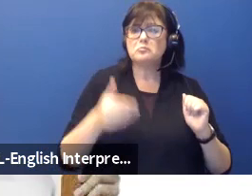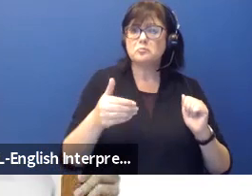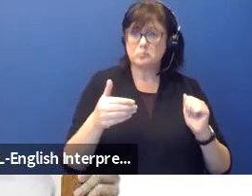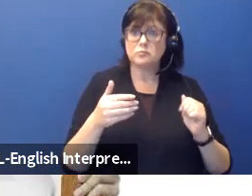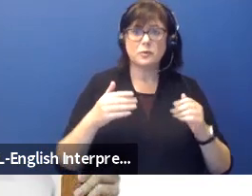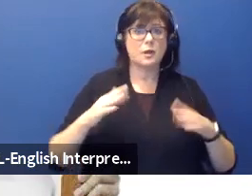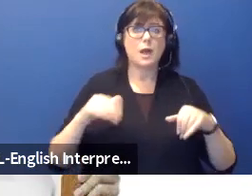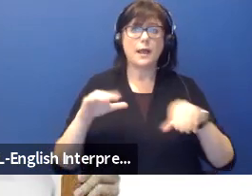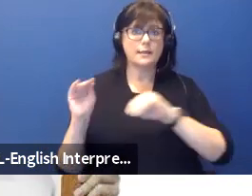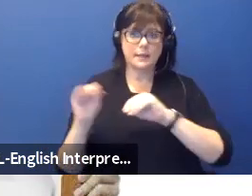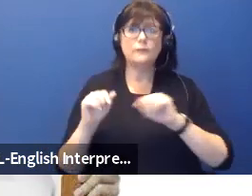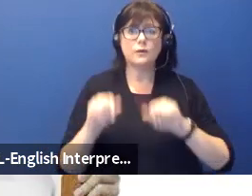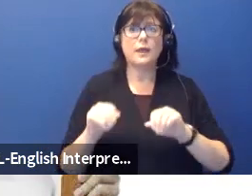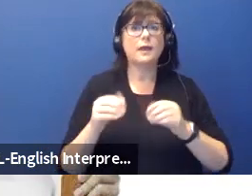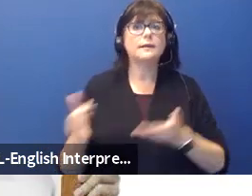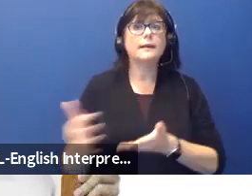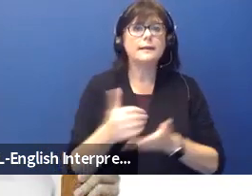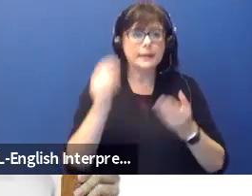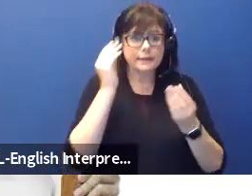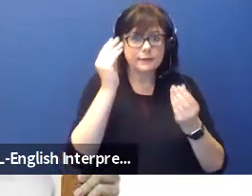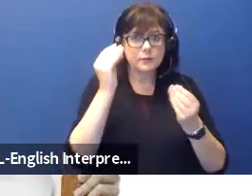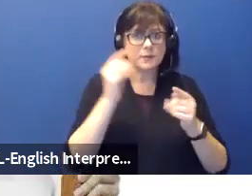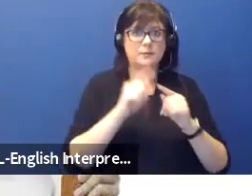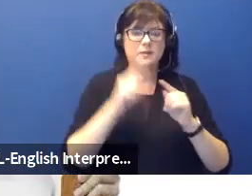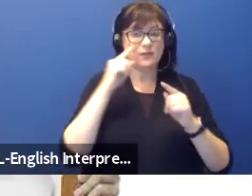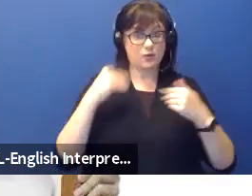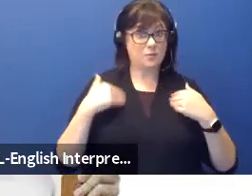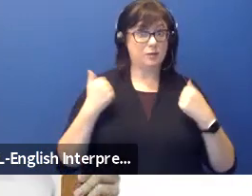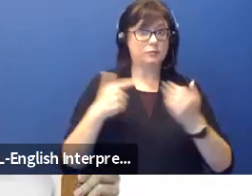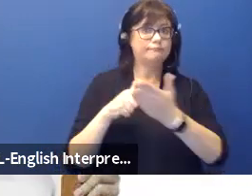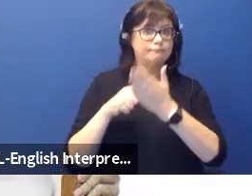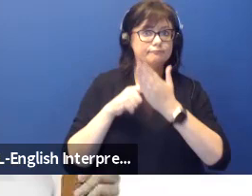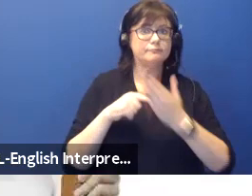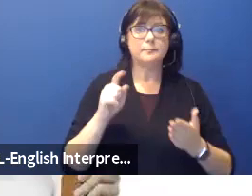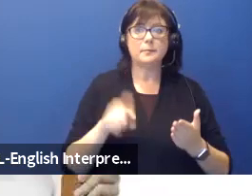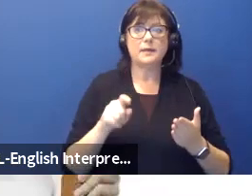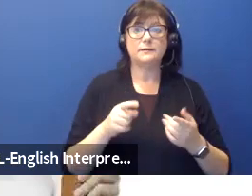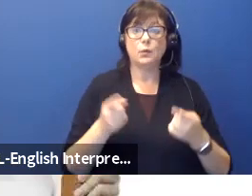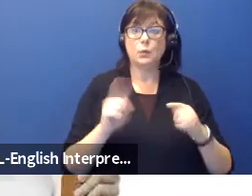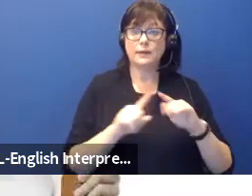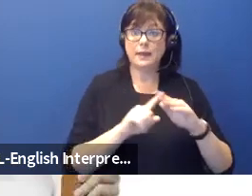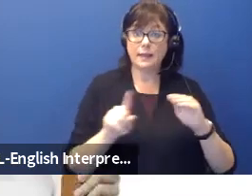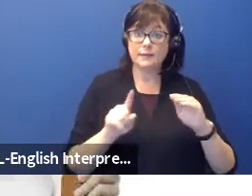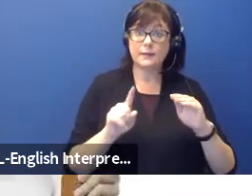that we are collecting it, at exit, or, like I said, maybe within a week or so of exiting if the person's